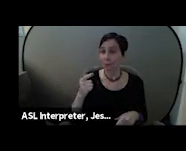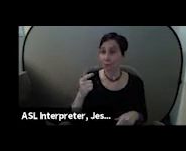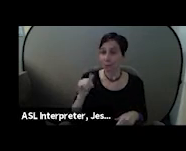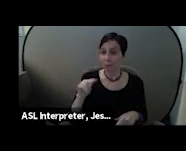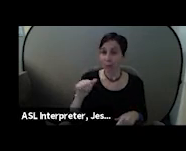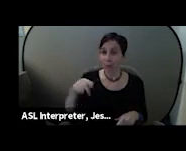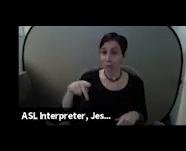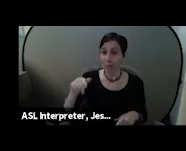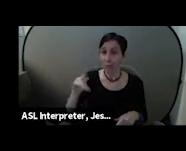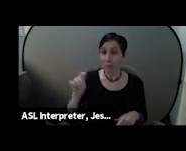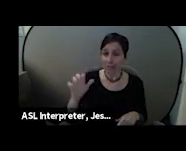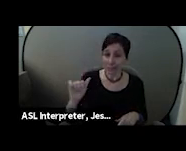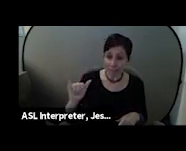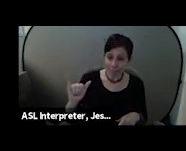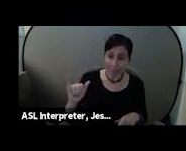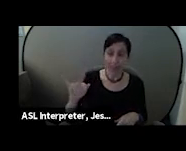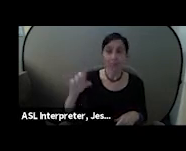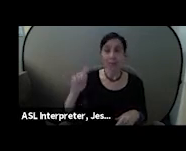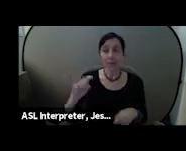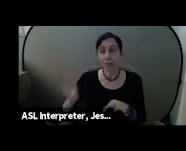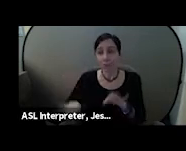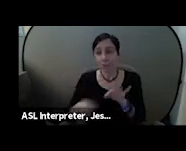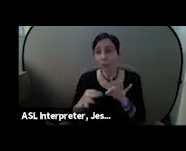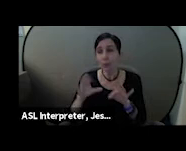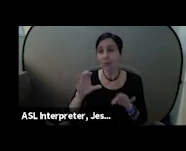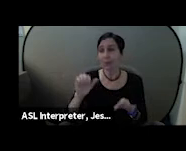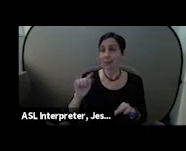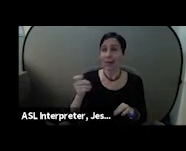I looked different when they had to put a catheter in me.